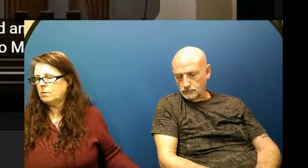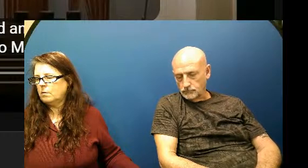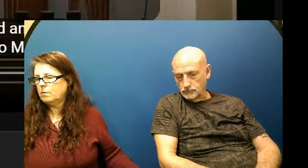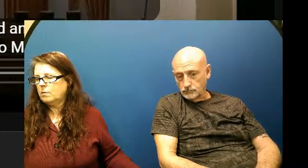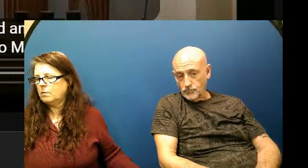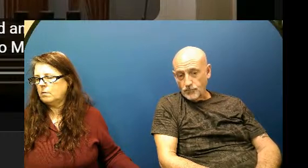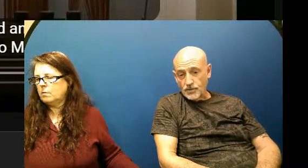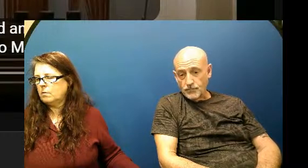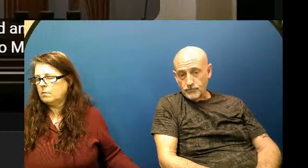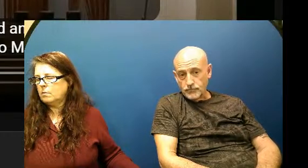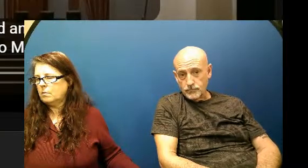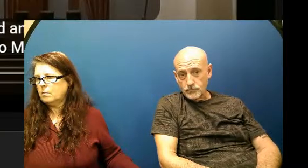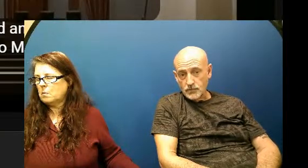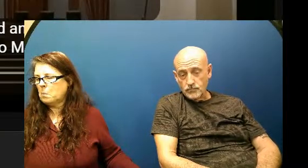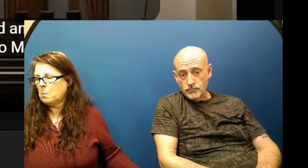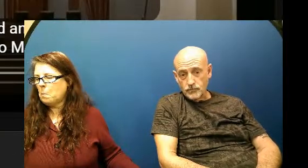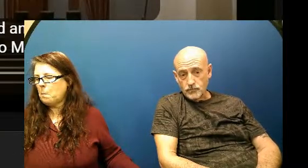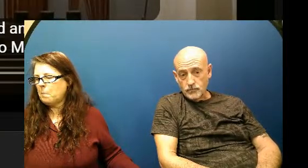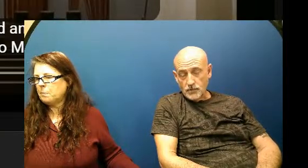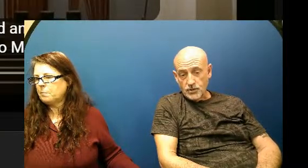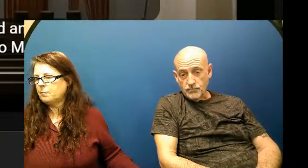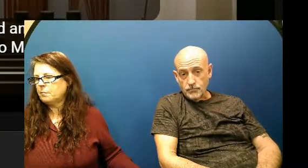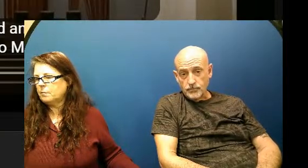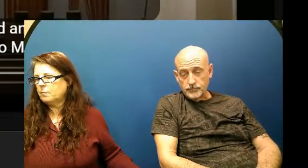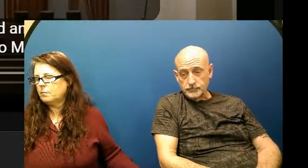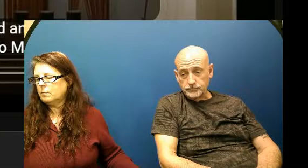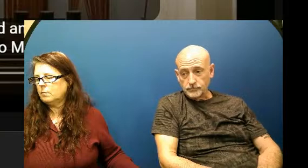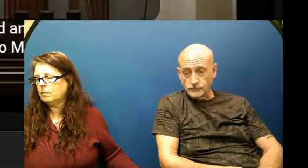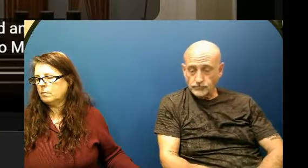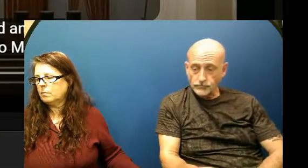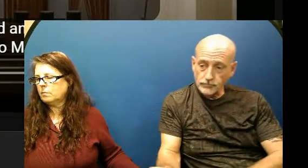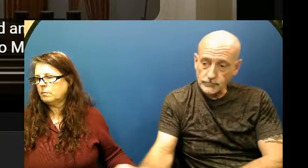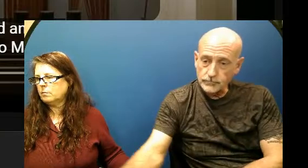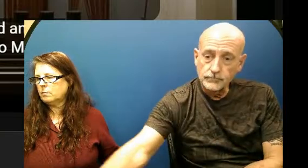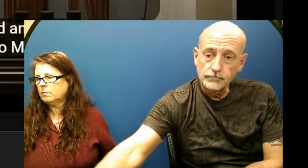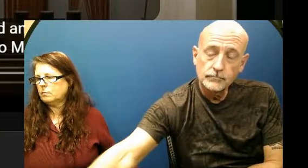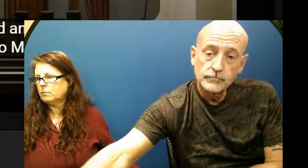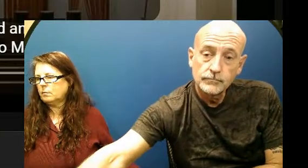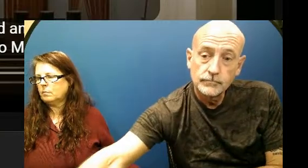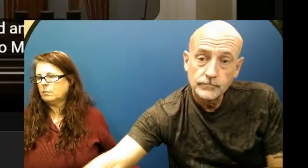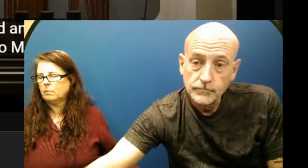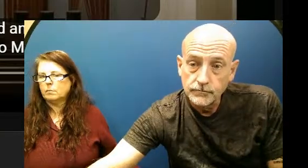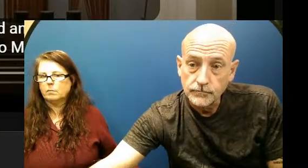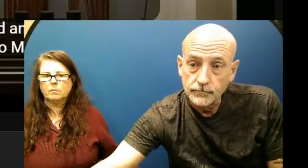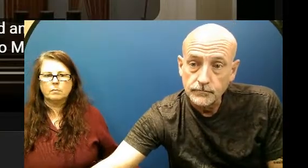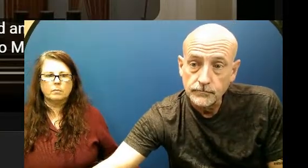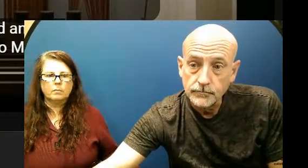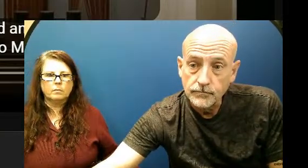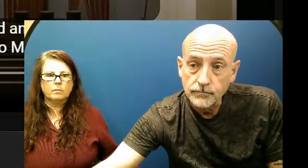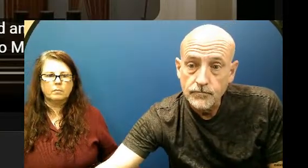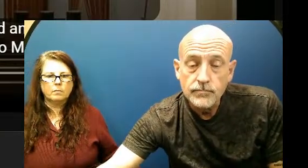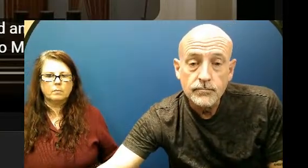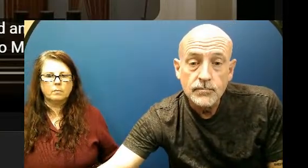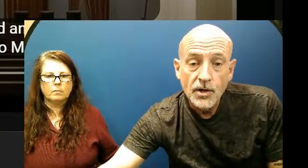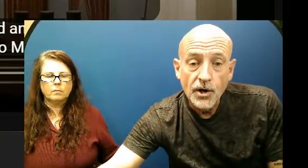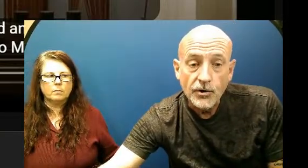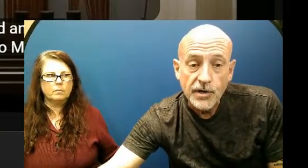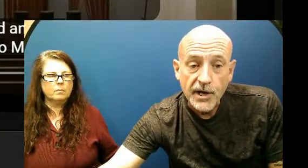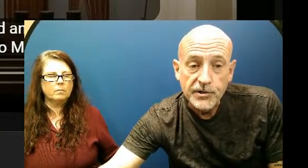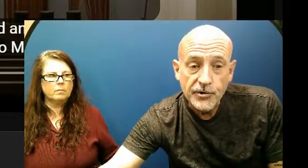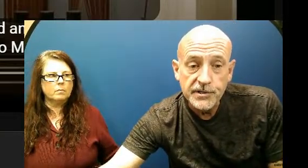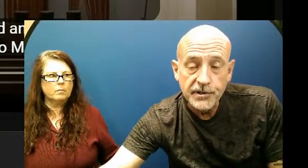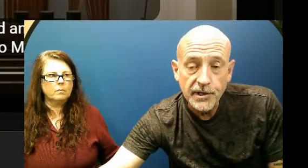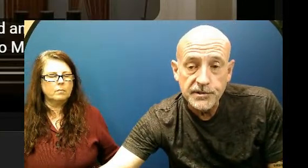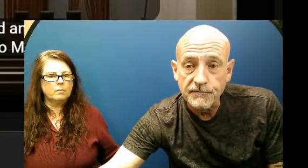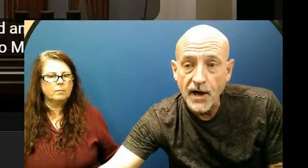or 2 weeks from now. We don't know what he's going to discuss, but whatever he says is bad because Joe is.